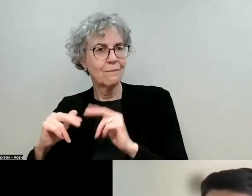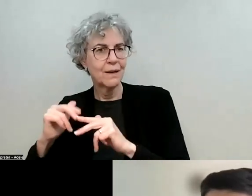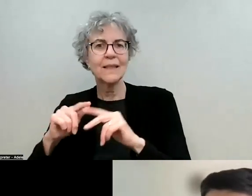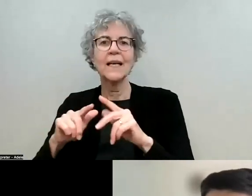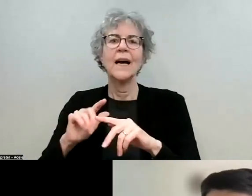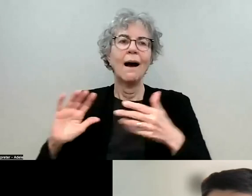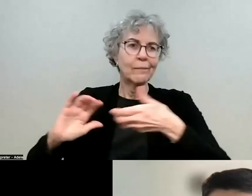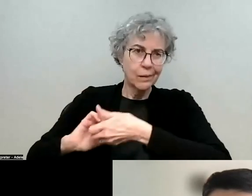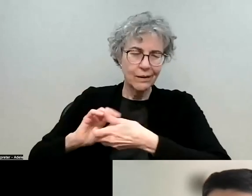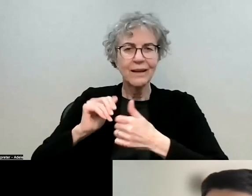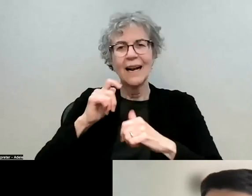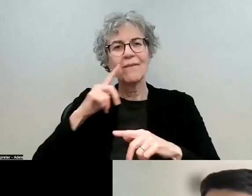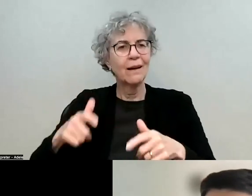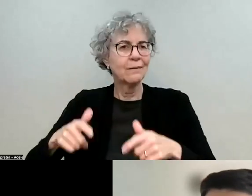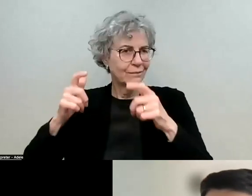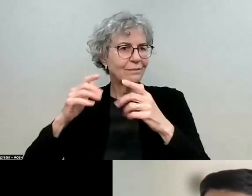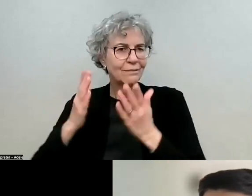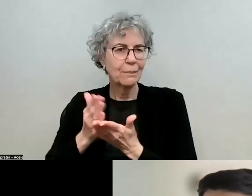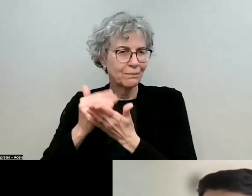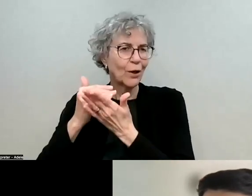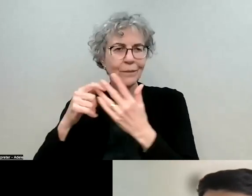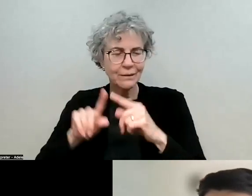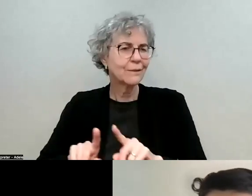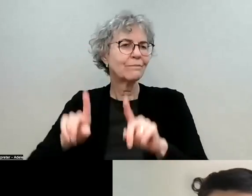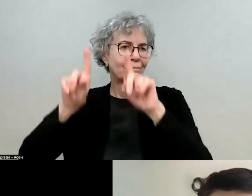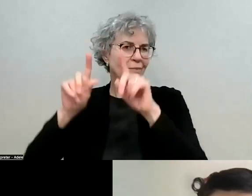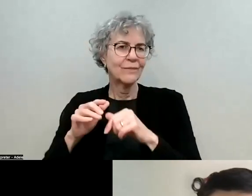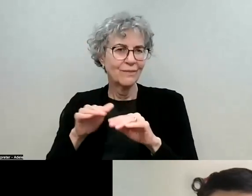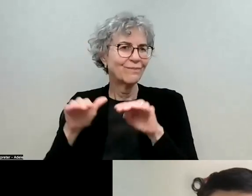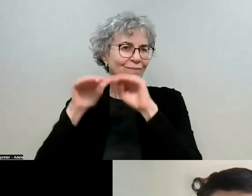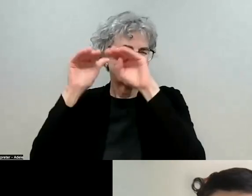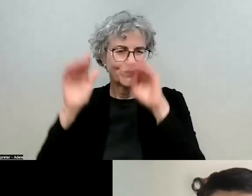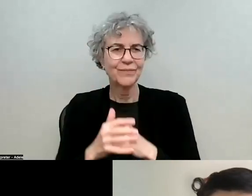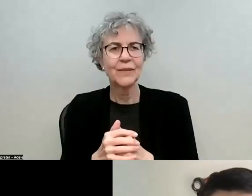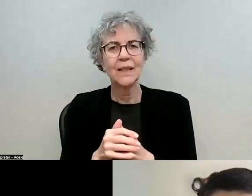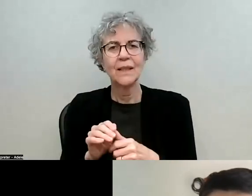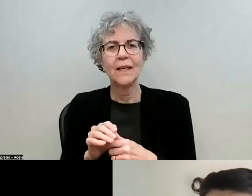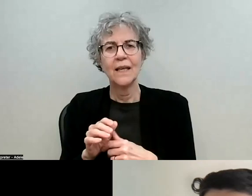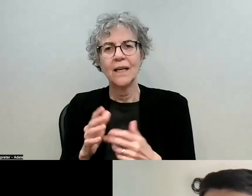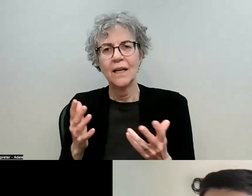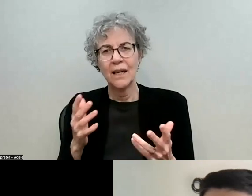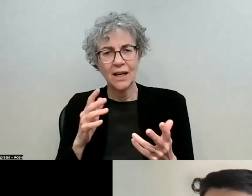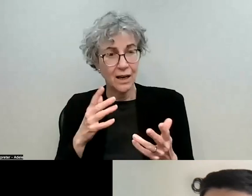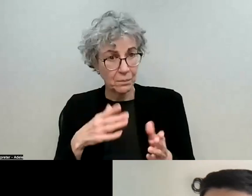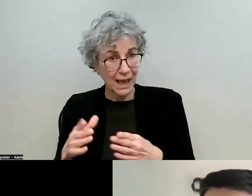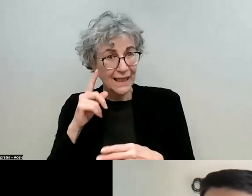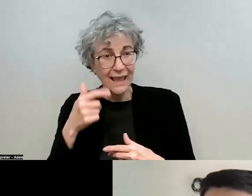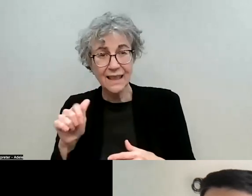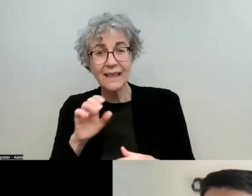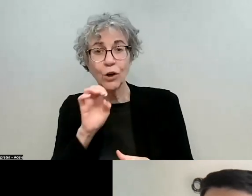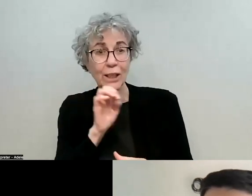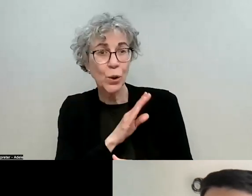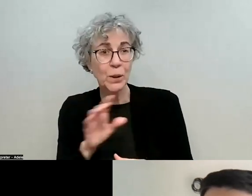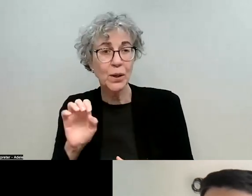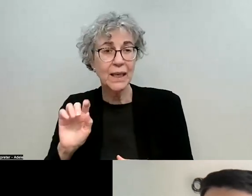opportunity to address some of the housing pressures. Are we planning anything in Etobicoke? Not on our own, but